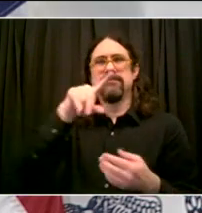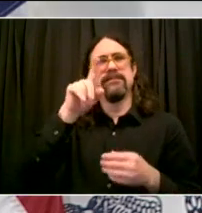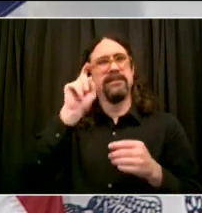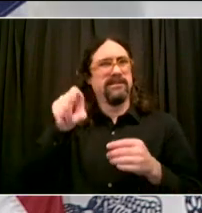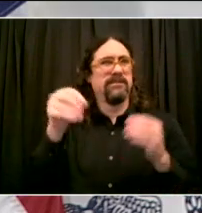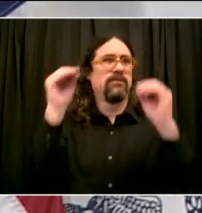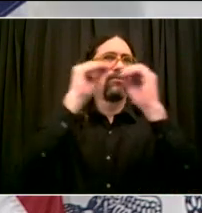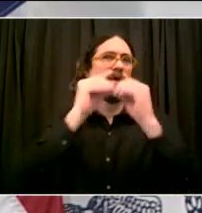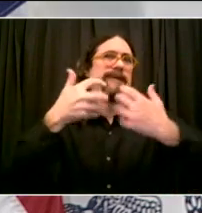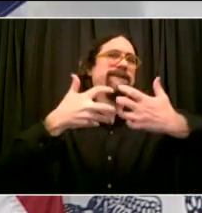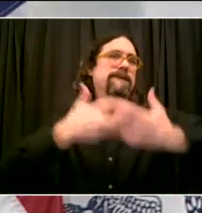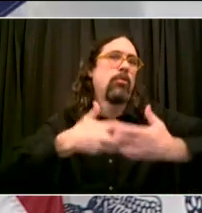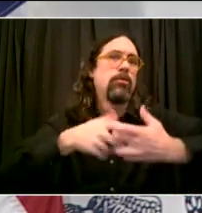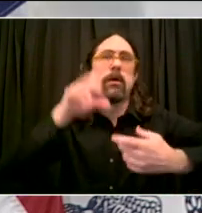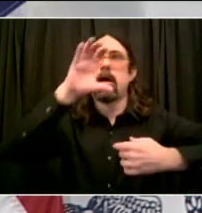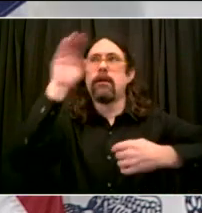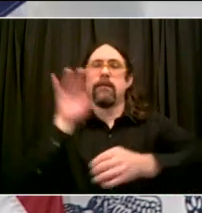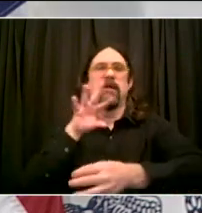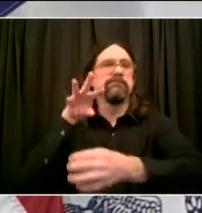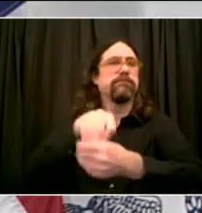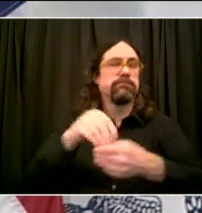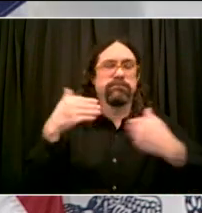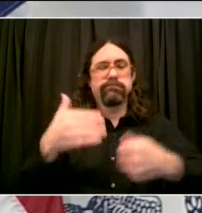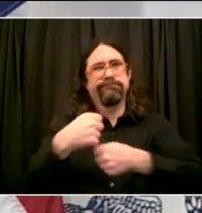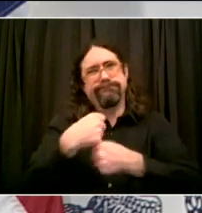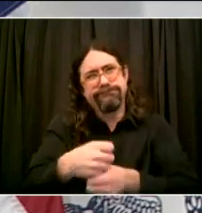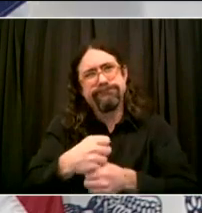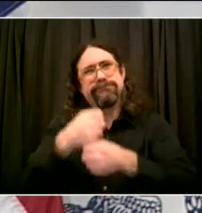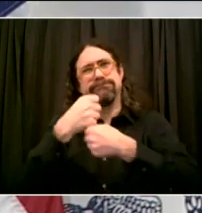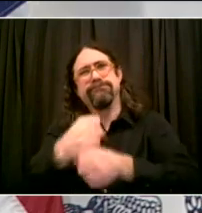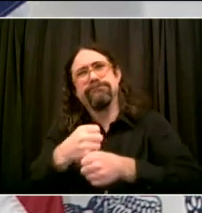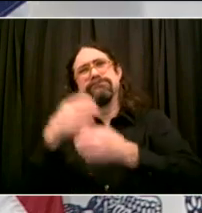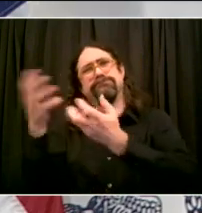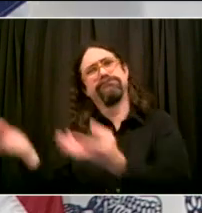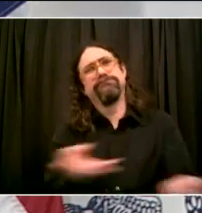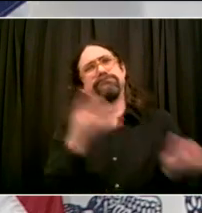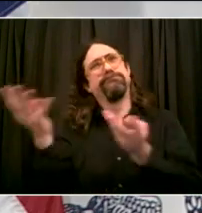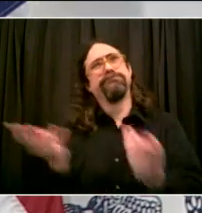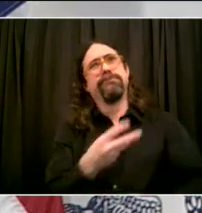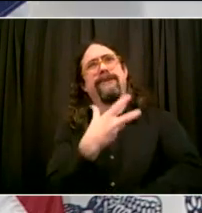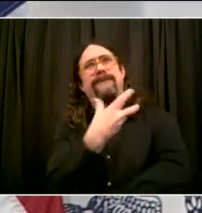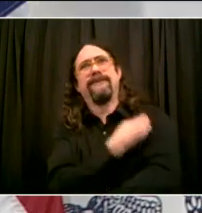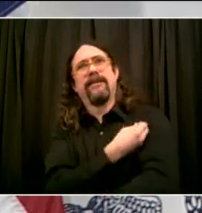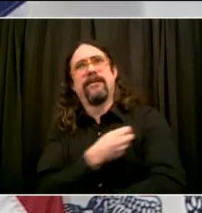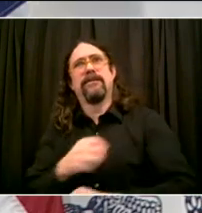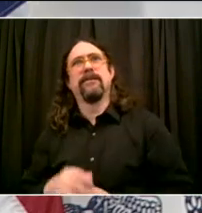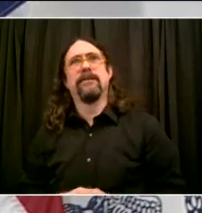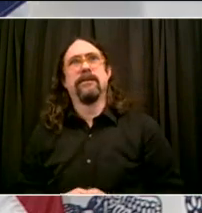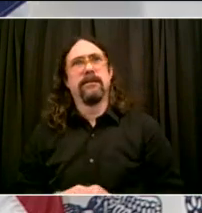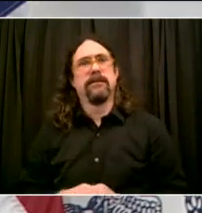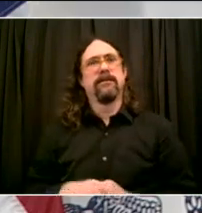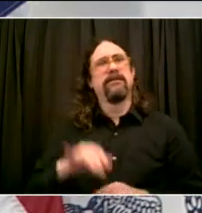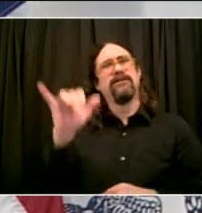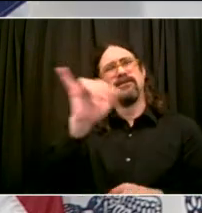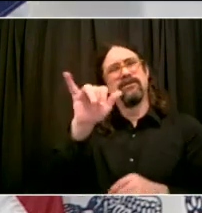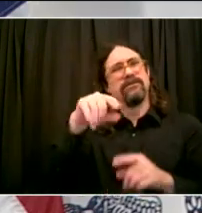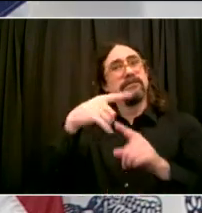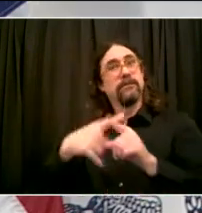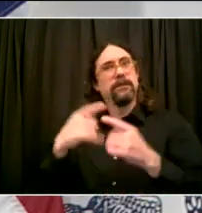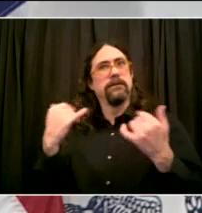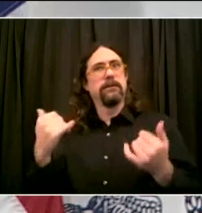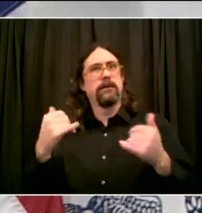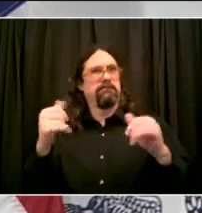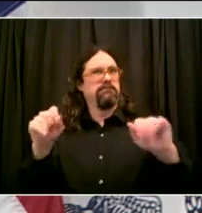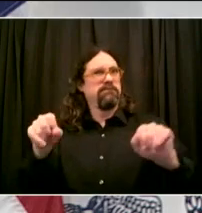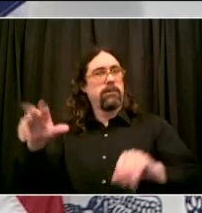Johnson & Johnson is coming. There's going to be a better situation just weeks ahead. So it makes total sense to free up the second doses now. That